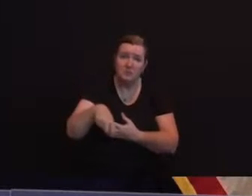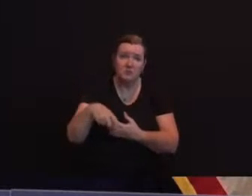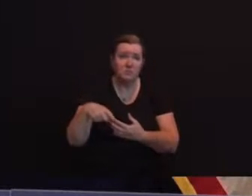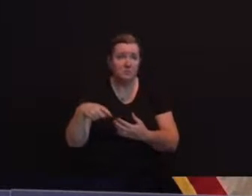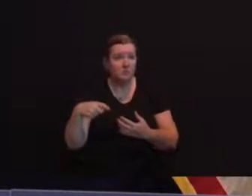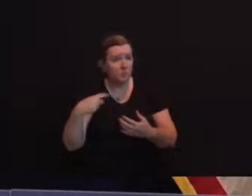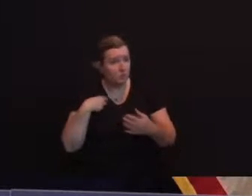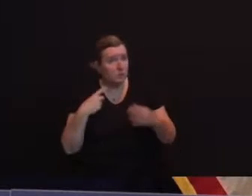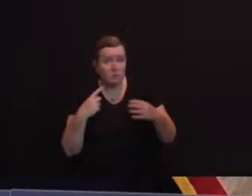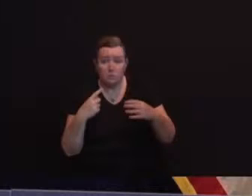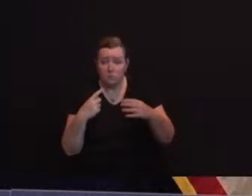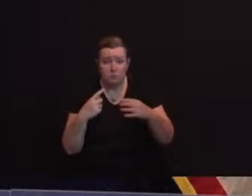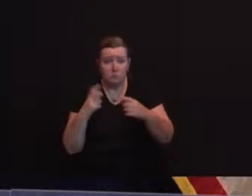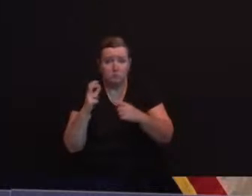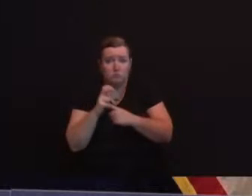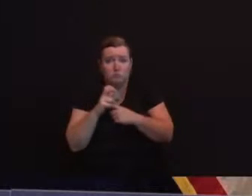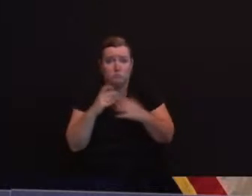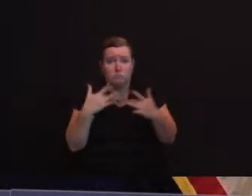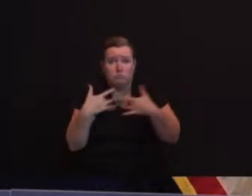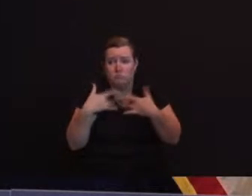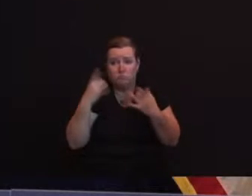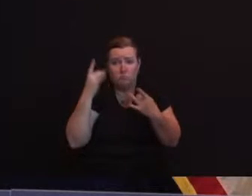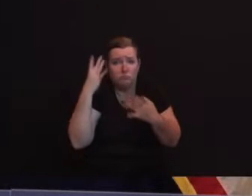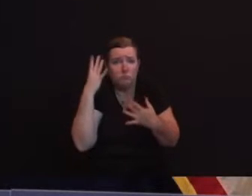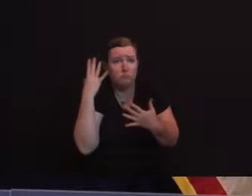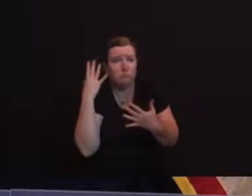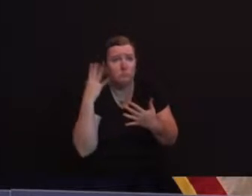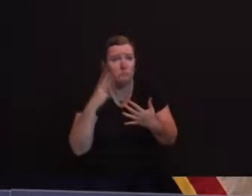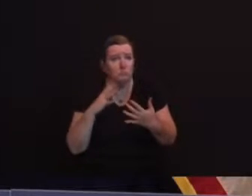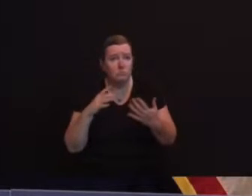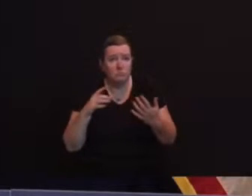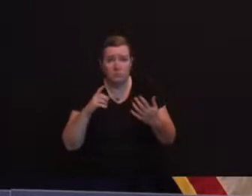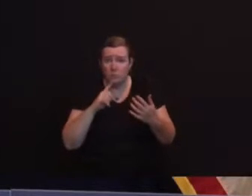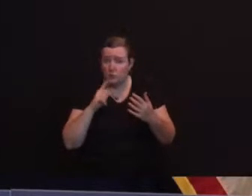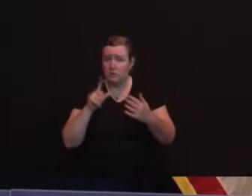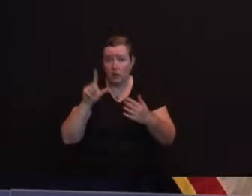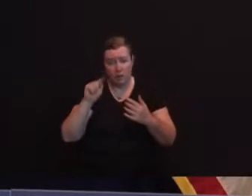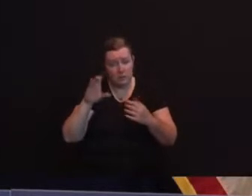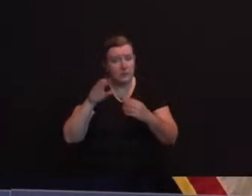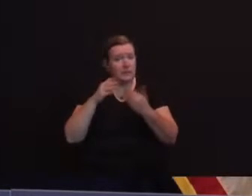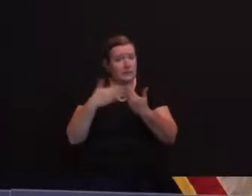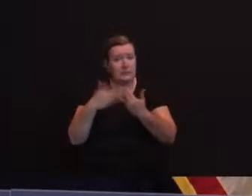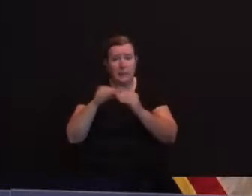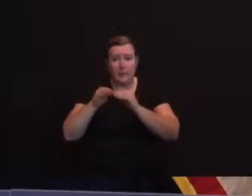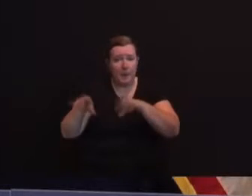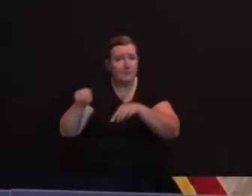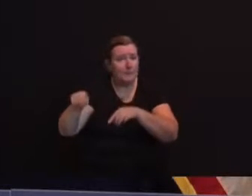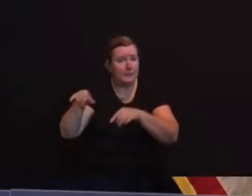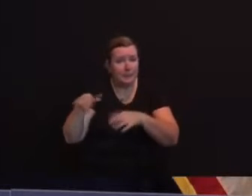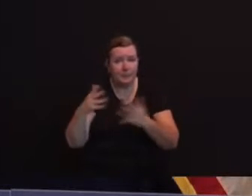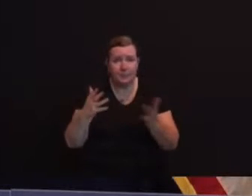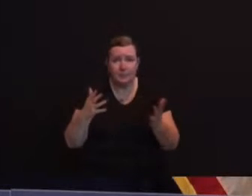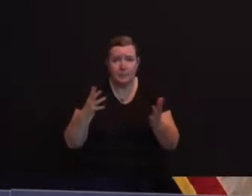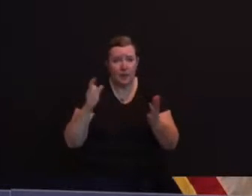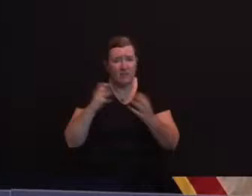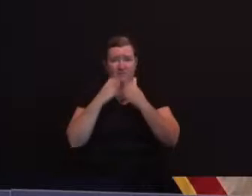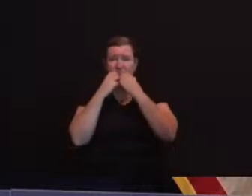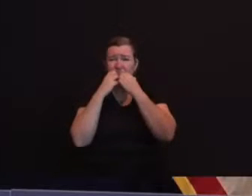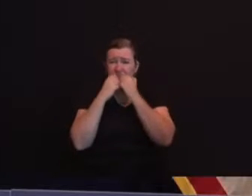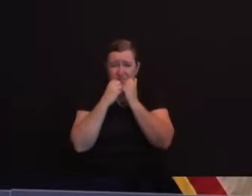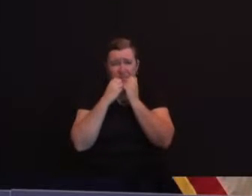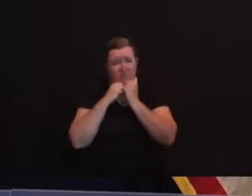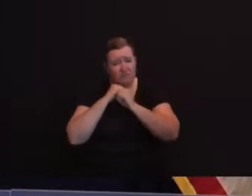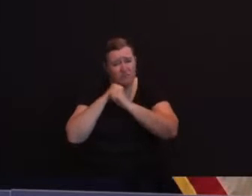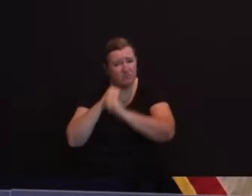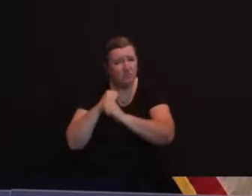outbreaks we are seeing in long-term care. So we need to be especially vigilant to protect this population.